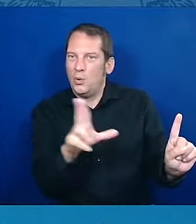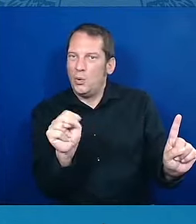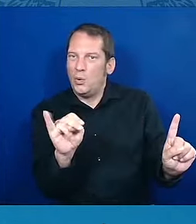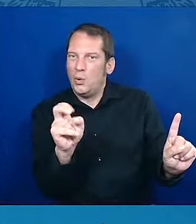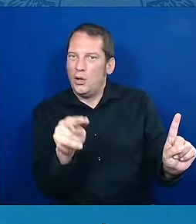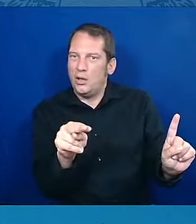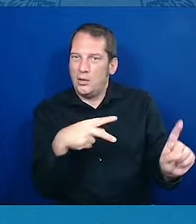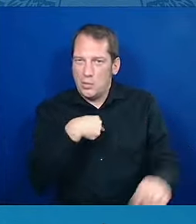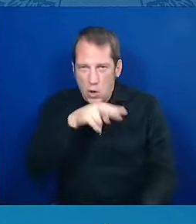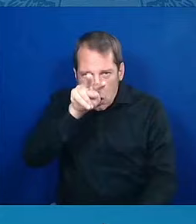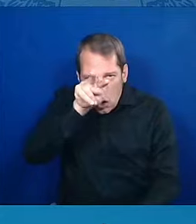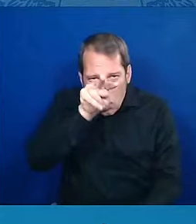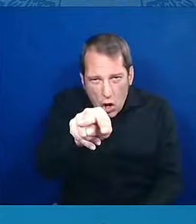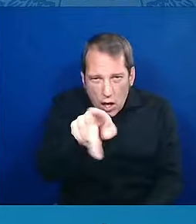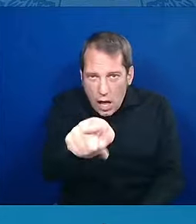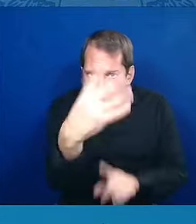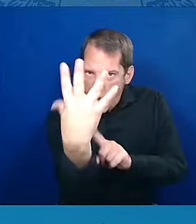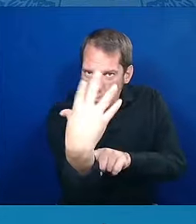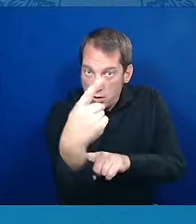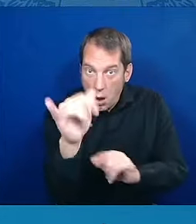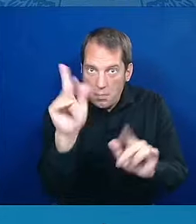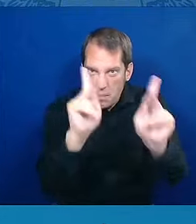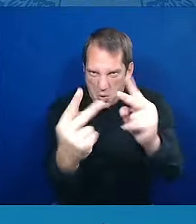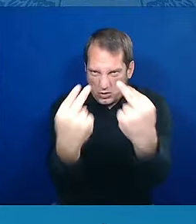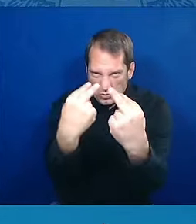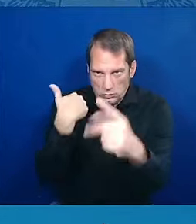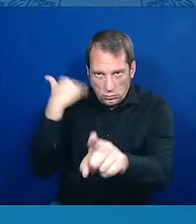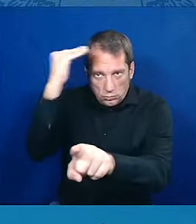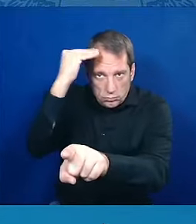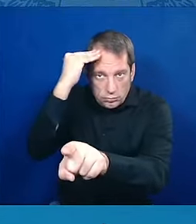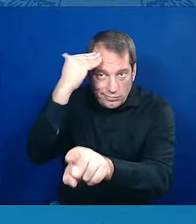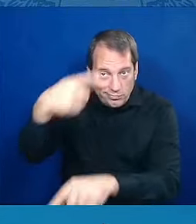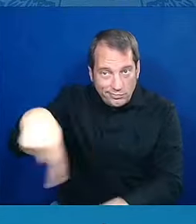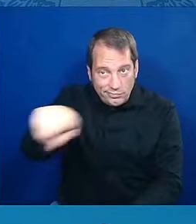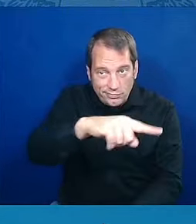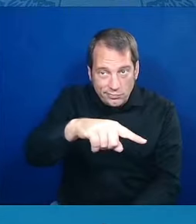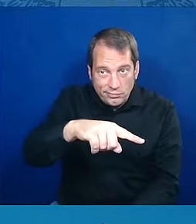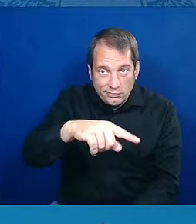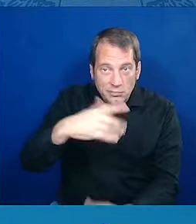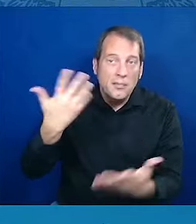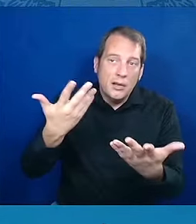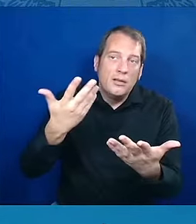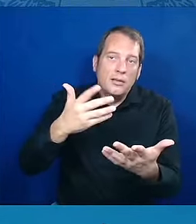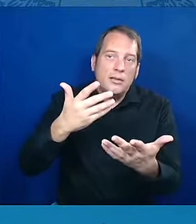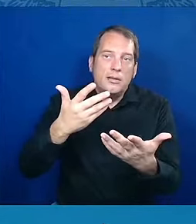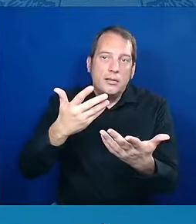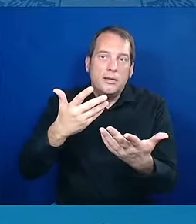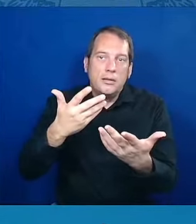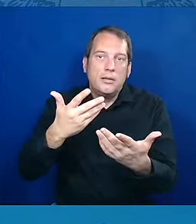not be a union member, but thank unions for the 5-day work week.